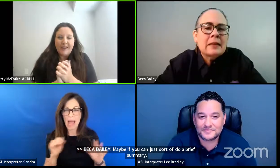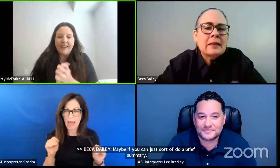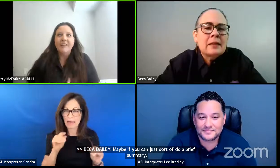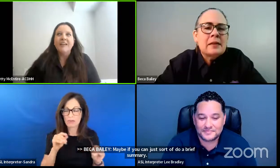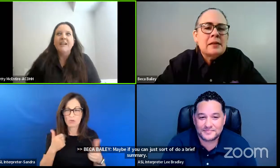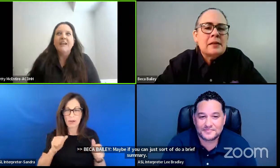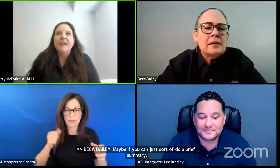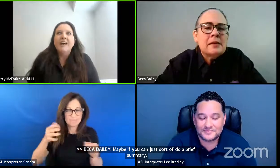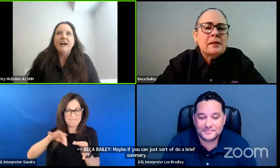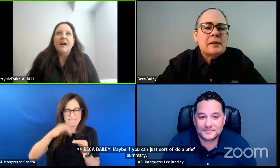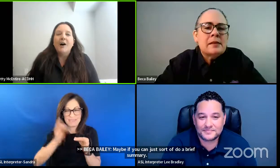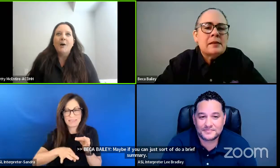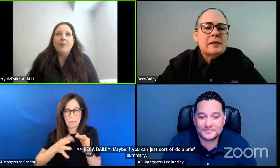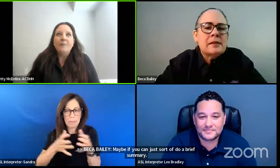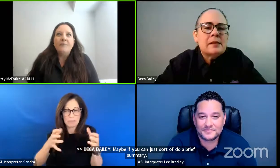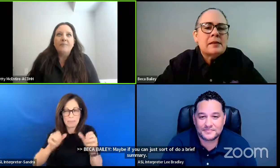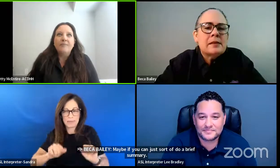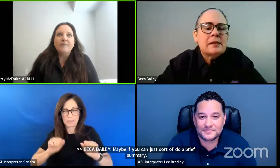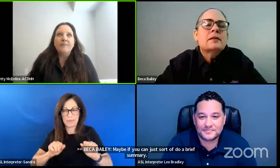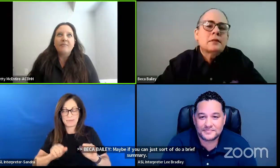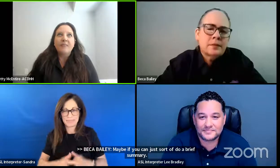simplified way.